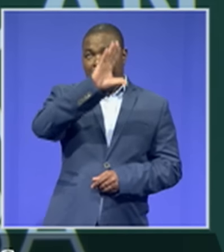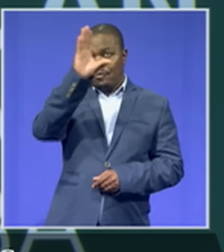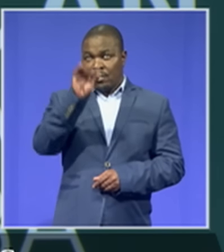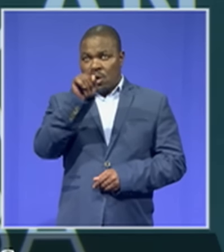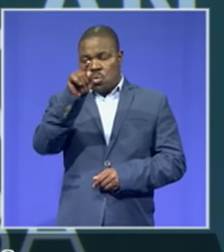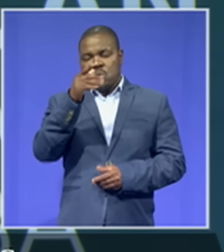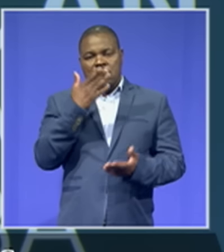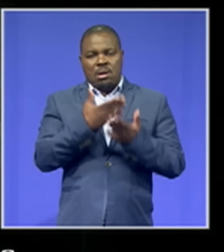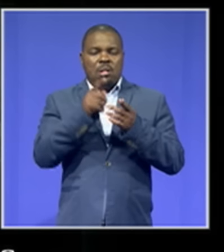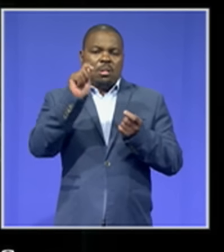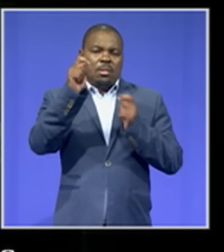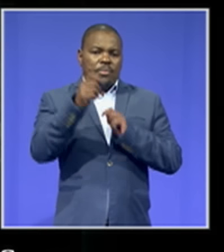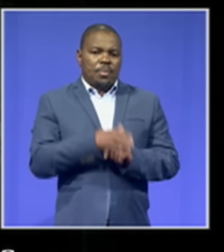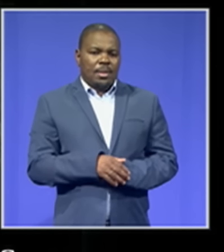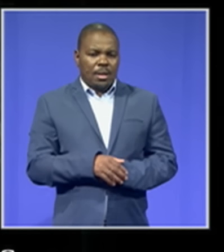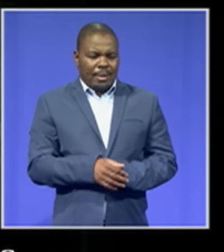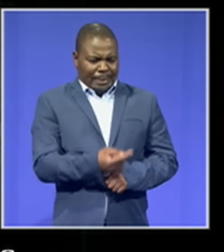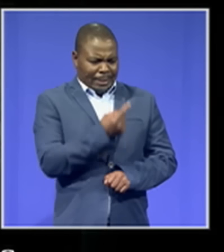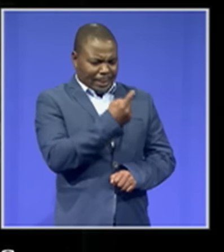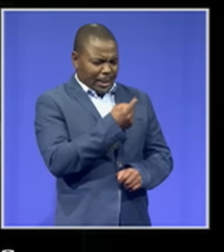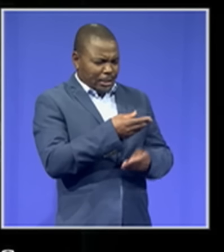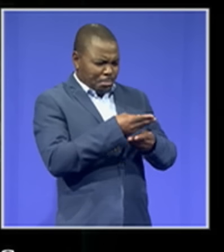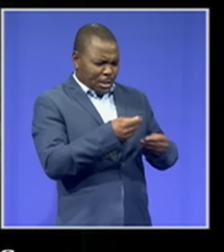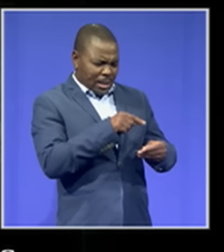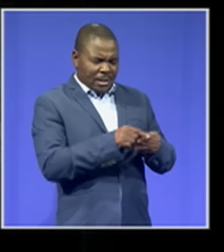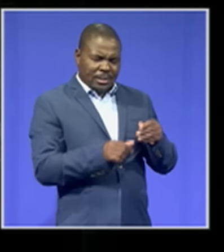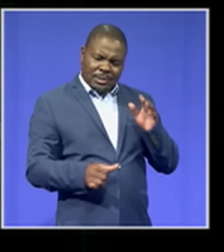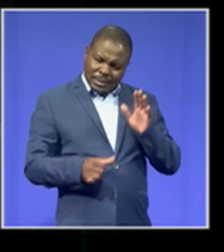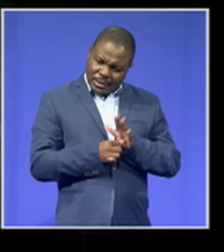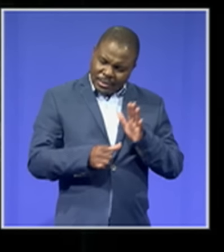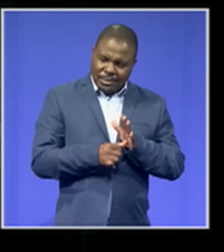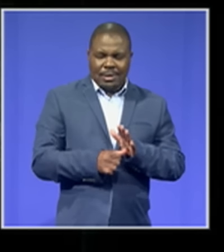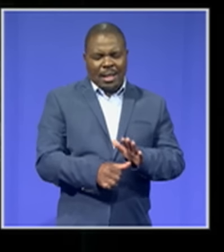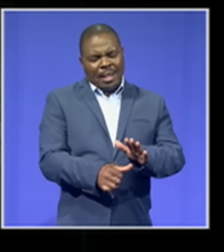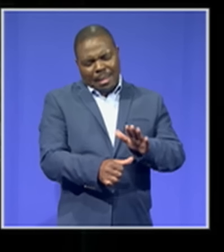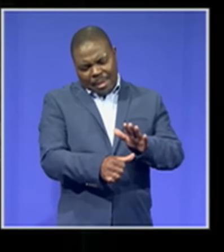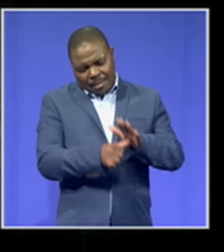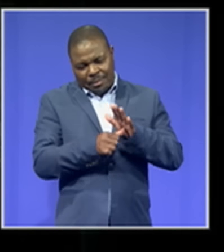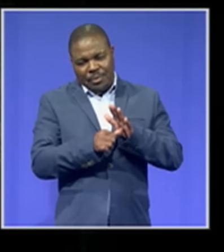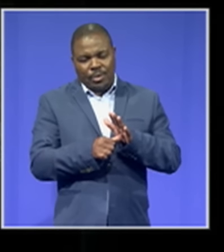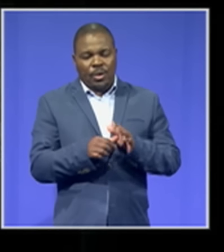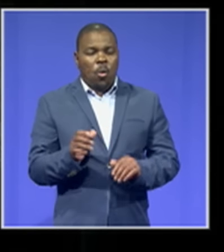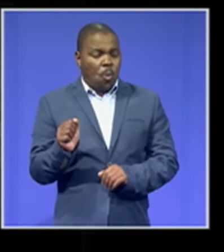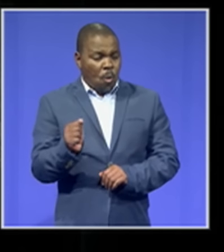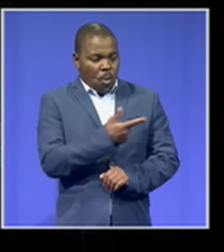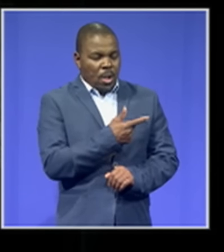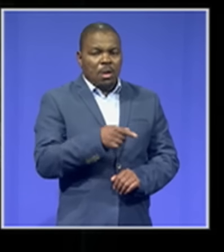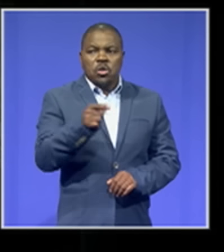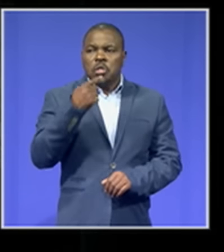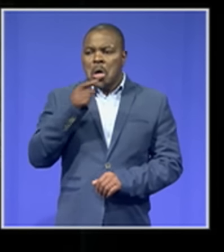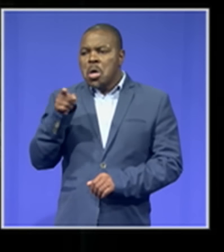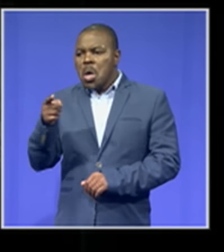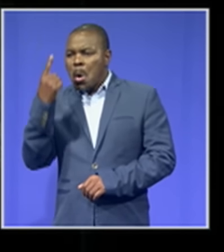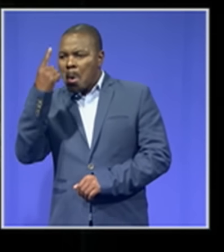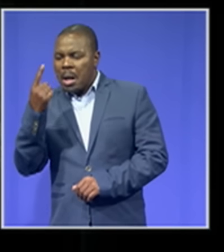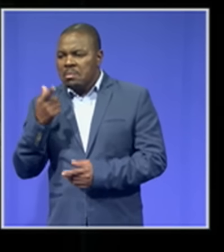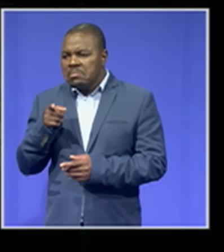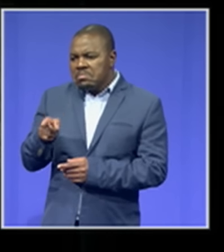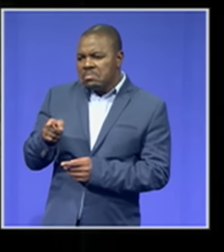fetohe. Every mineral is critical. Every mineral is critical. So this thing of critical